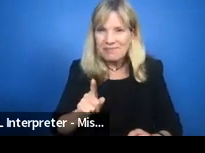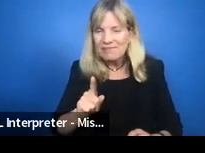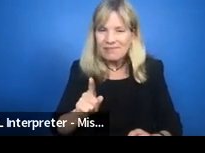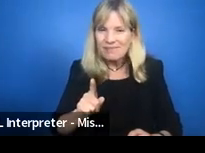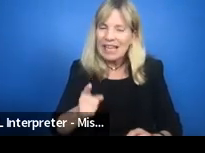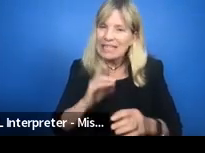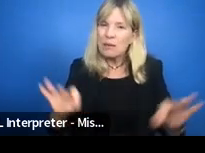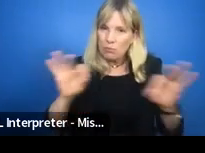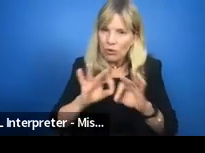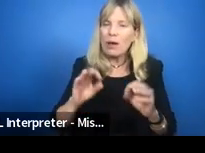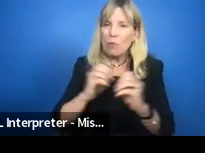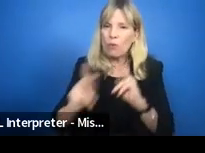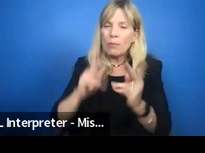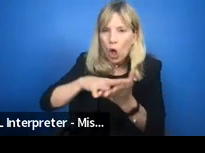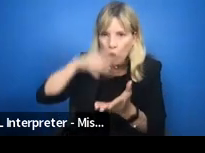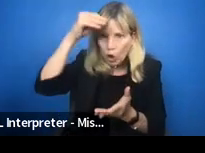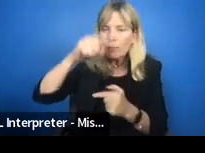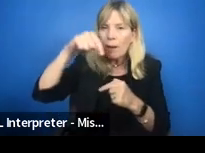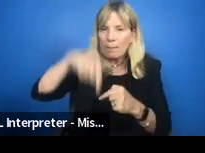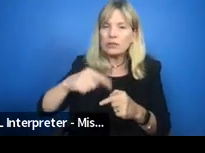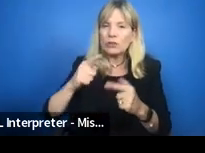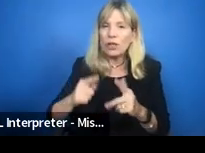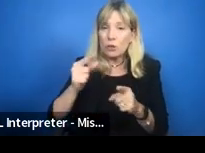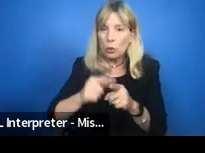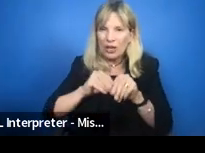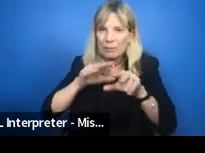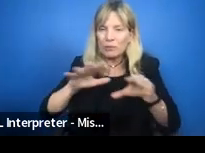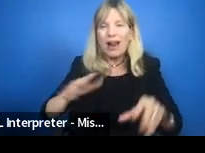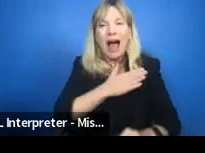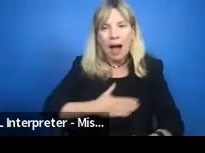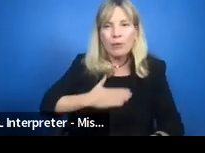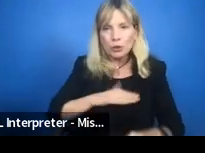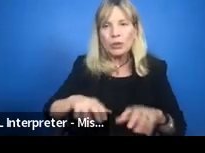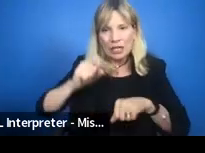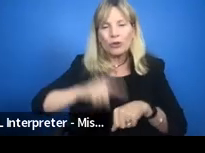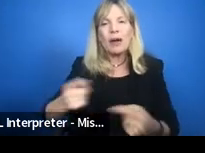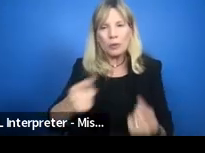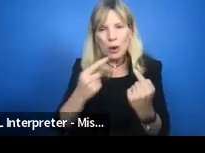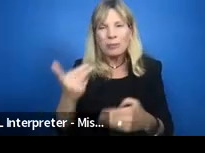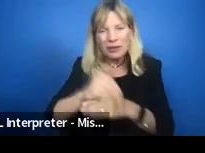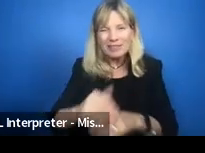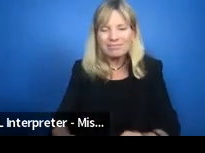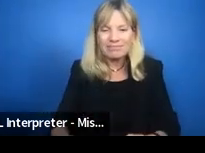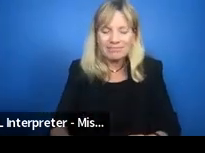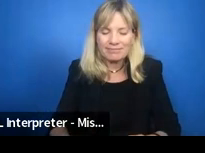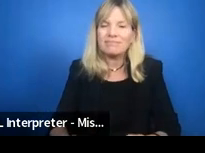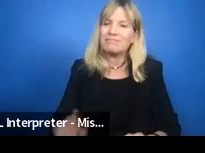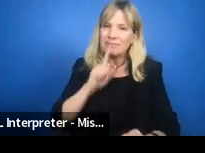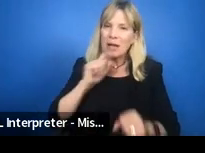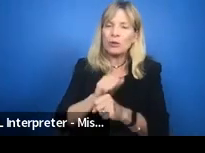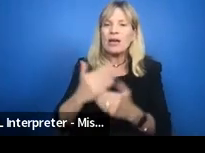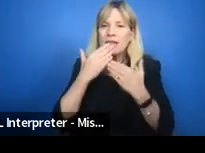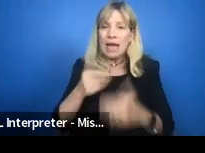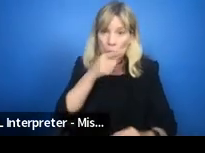it's important that more people learn about this so that we can spread the word. And I appreciate you all taking the time to be here to do that. Absolutely. And I want to